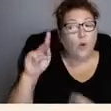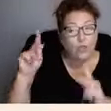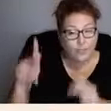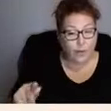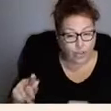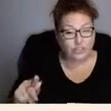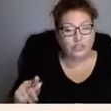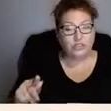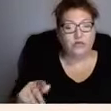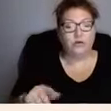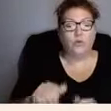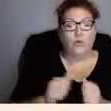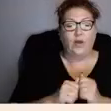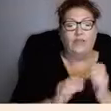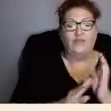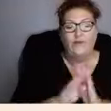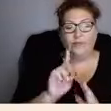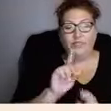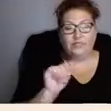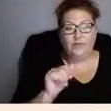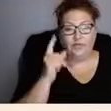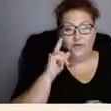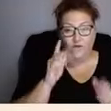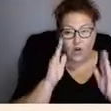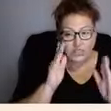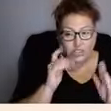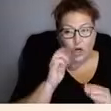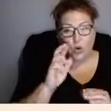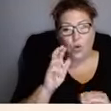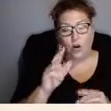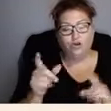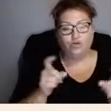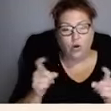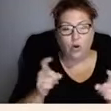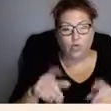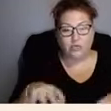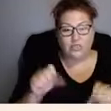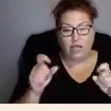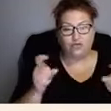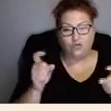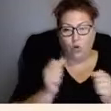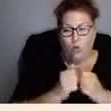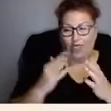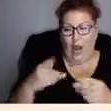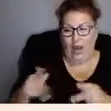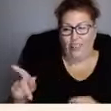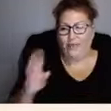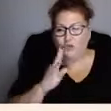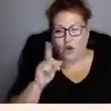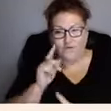Speaks for the person with the developmental disability, taking control without letting them talk for themselves.